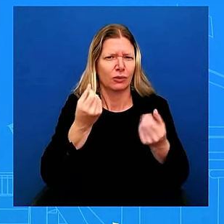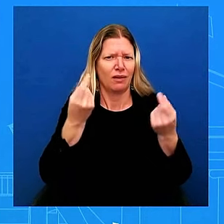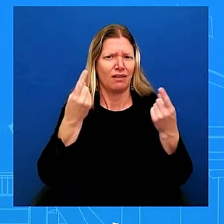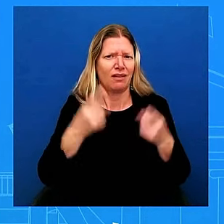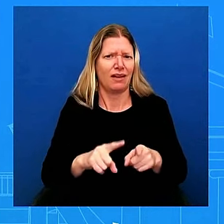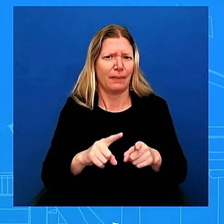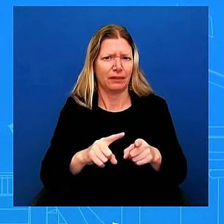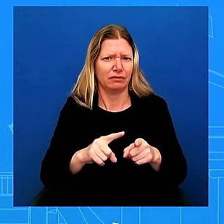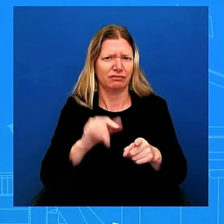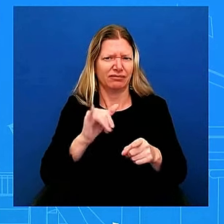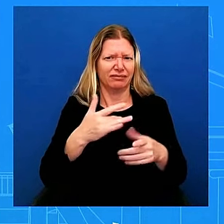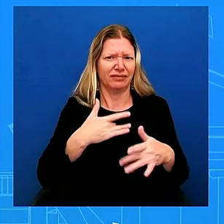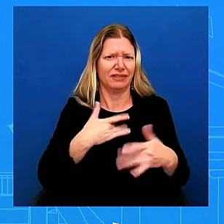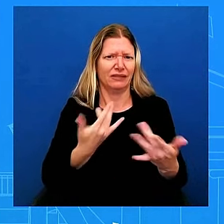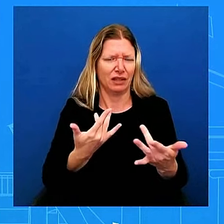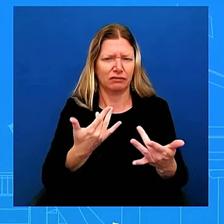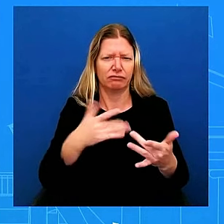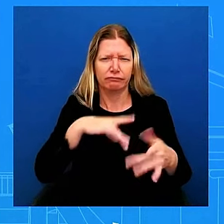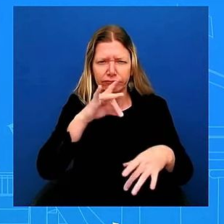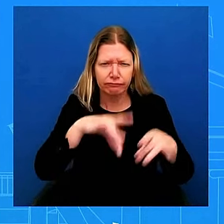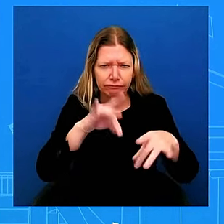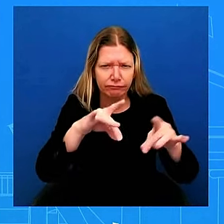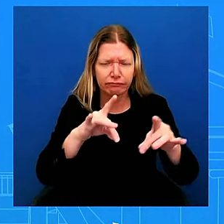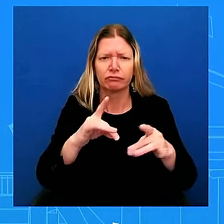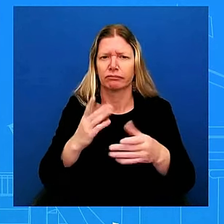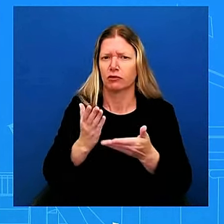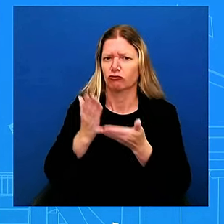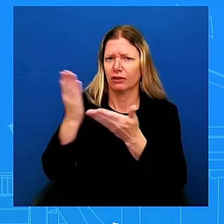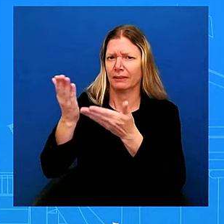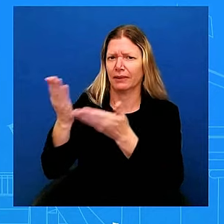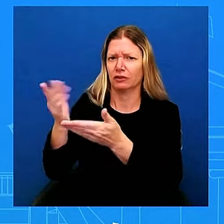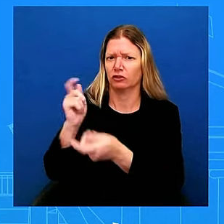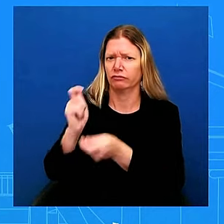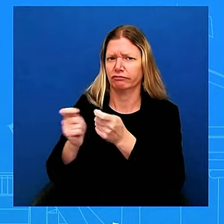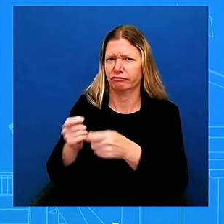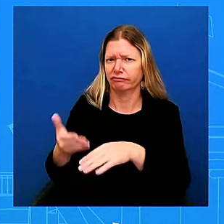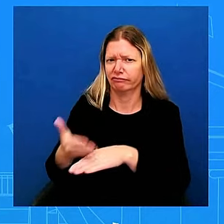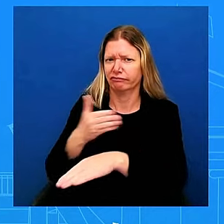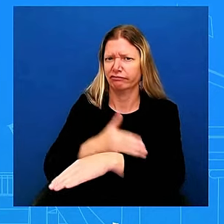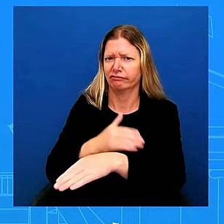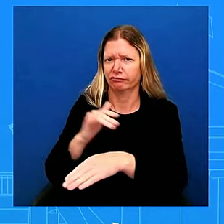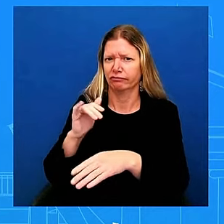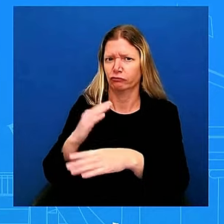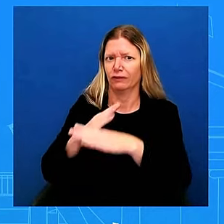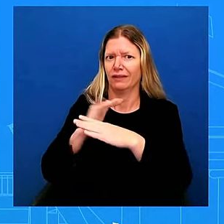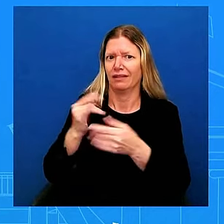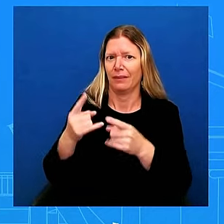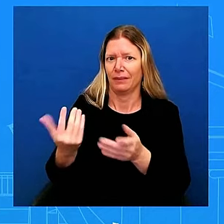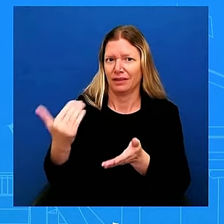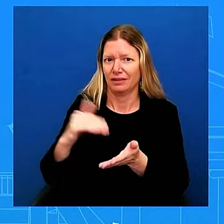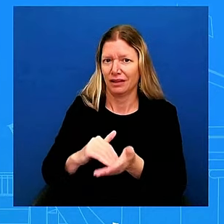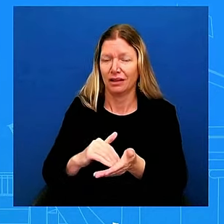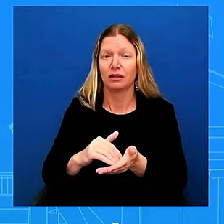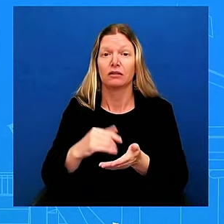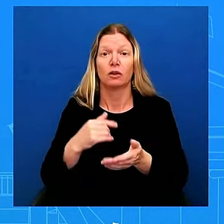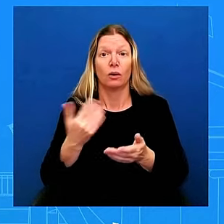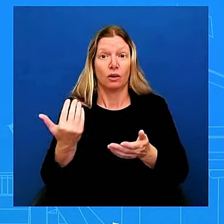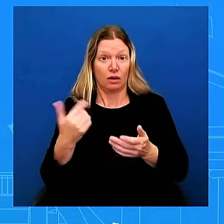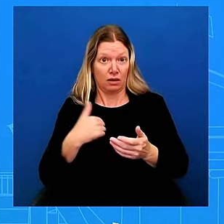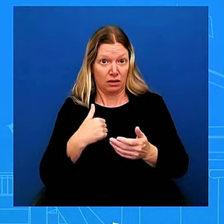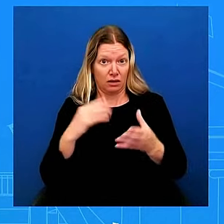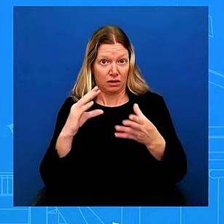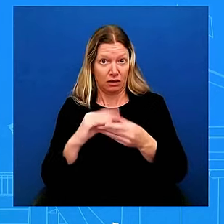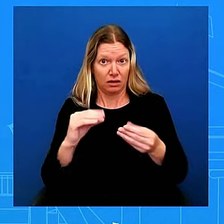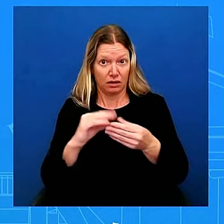will therefore not be able to comment on the facts subject to investigation and review at this time. With